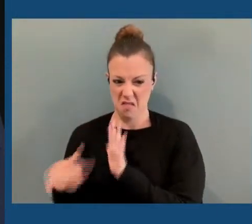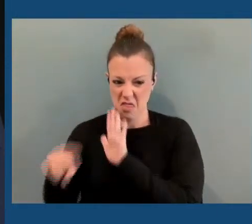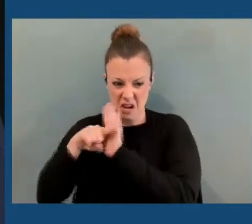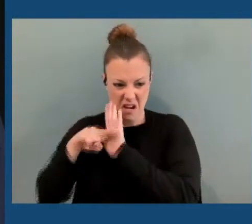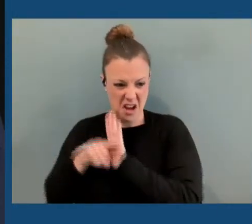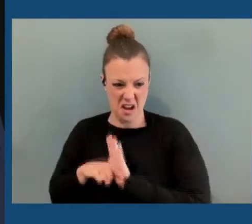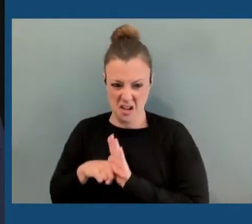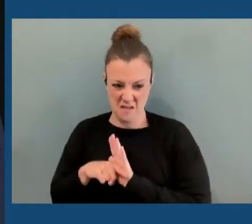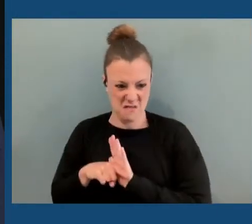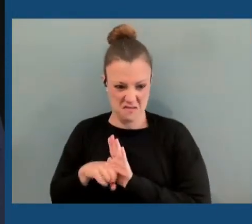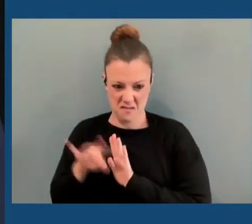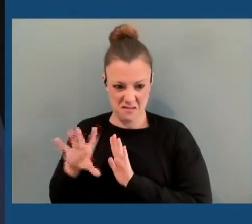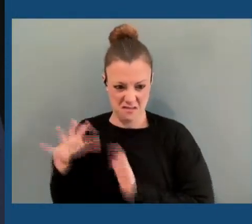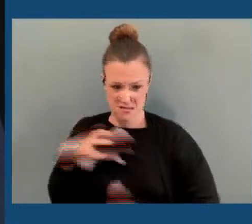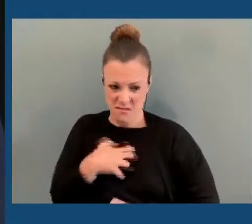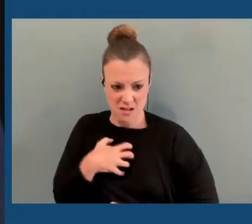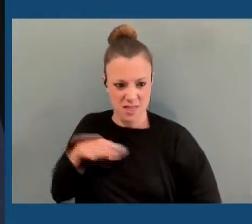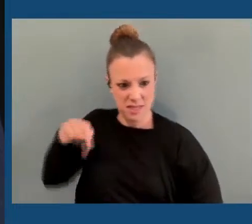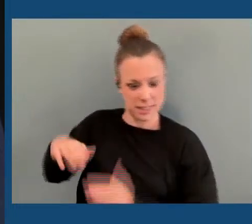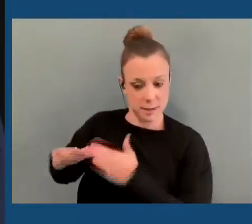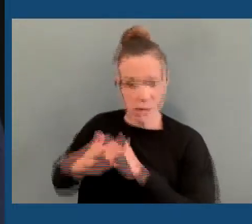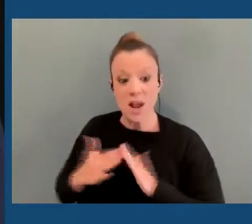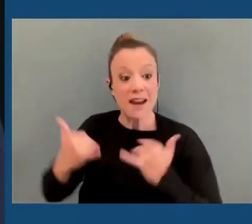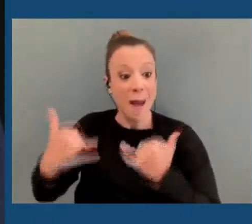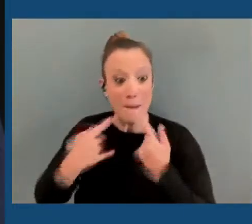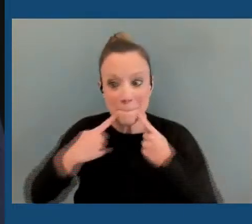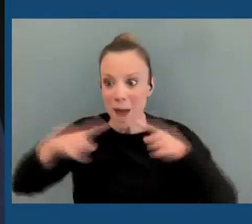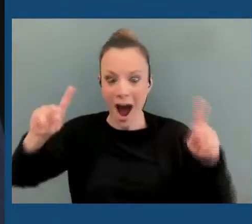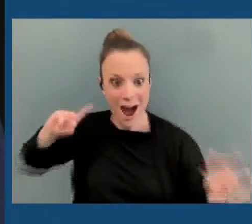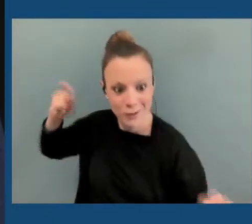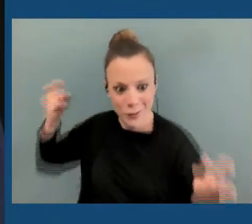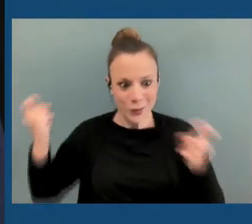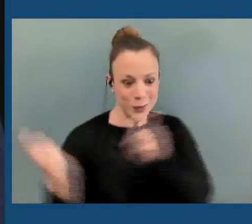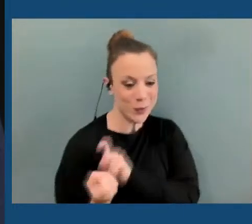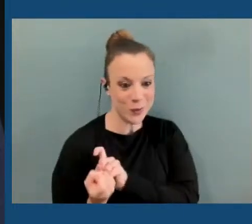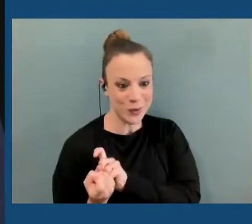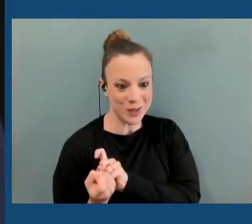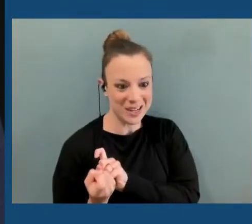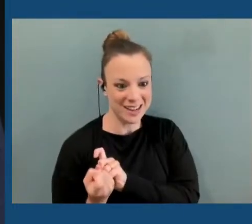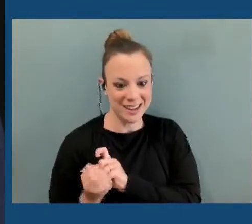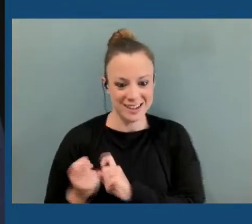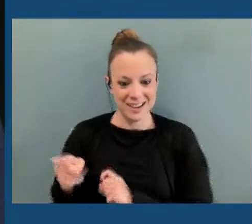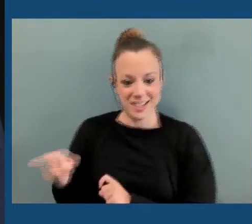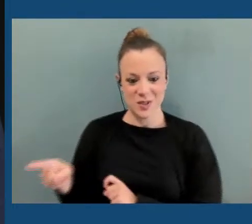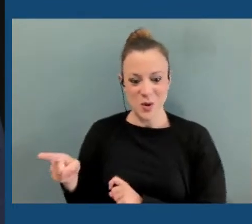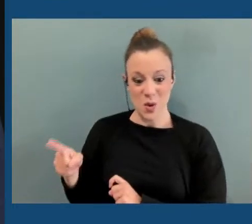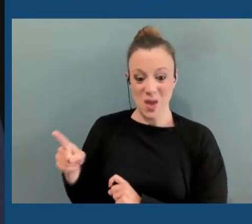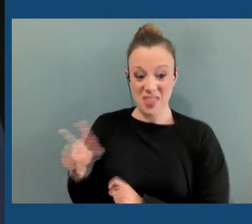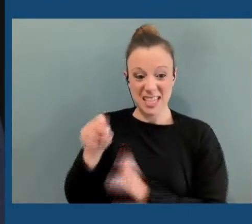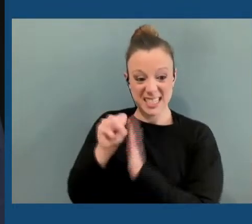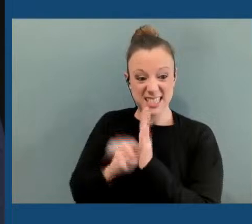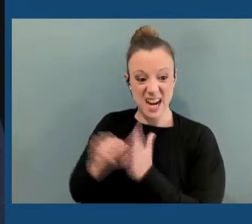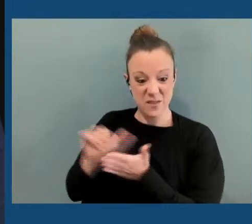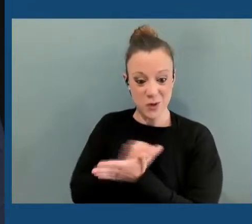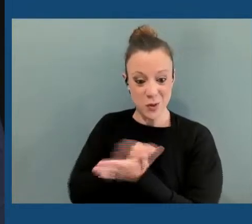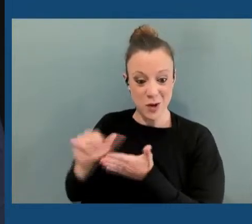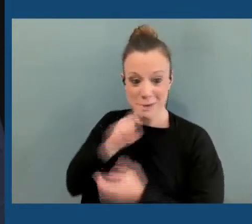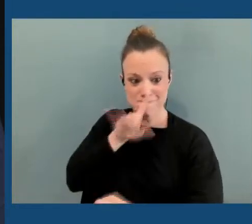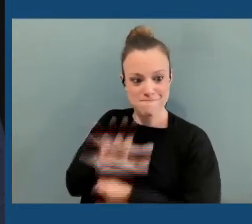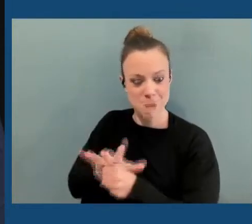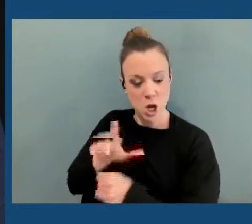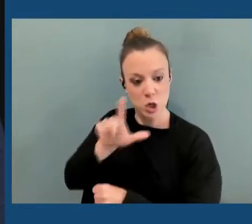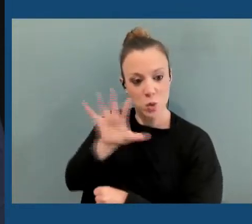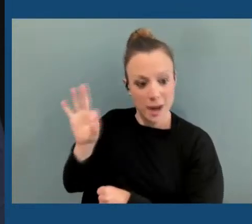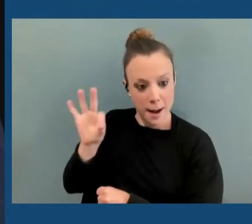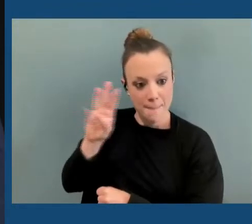finally, something is being done with it. So the state of New York committed $29 million to start the demolition. Because you can have all